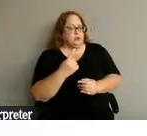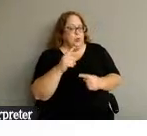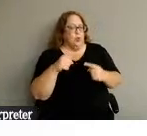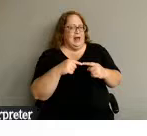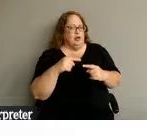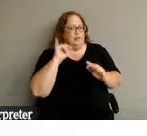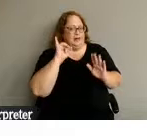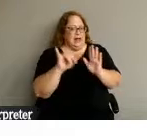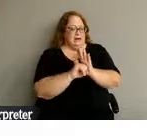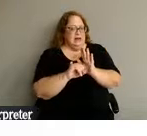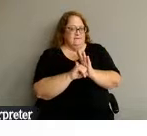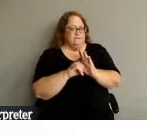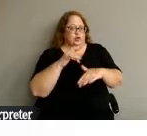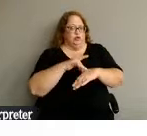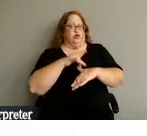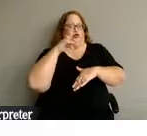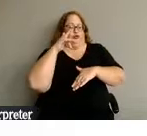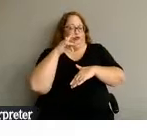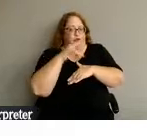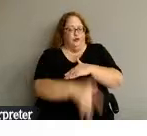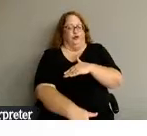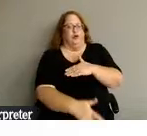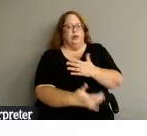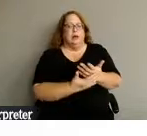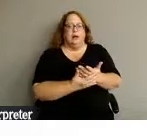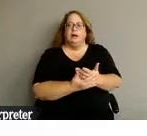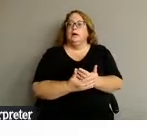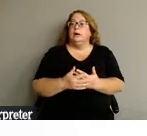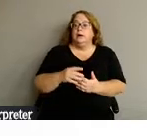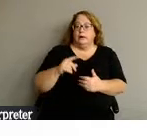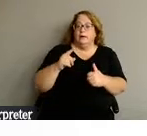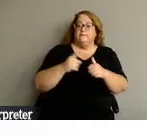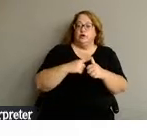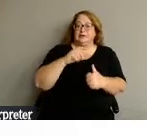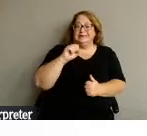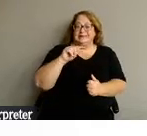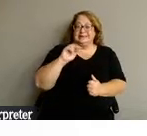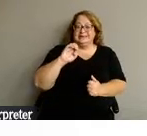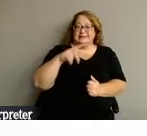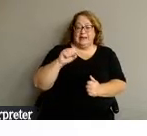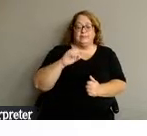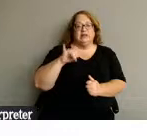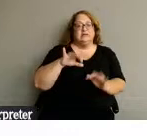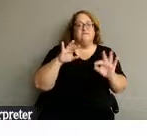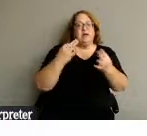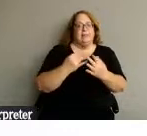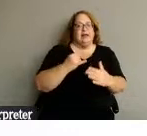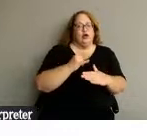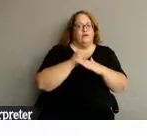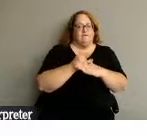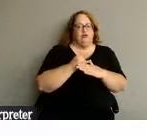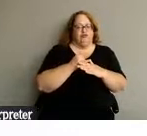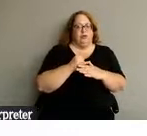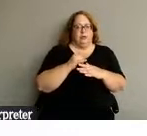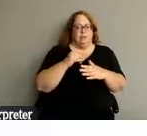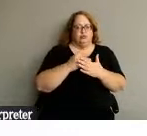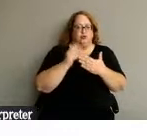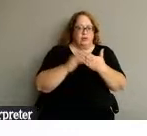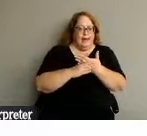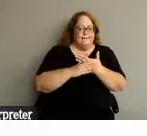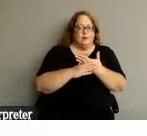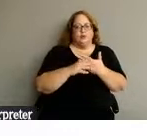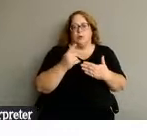being identified extremely early. That's what I was wondering. First Steps is a family intervention program, so they come from a family standpoint of